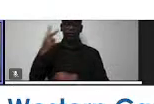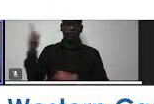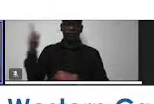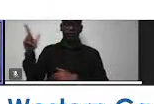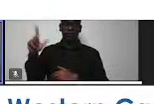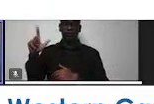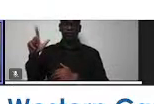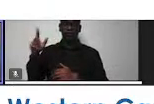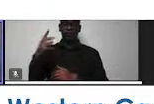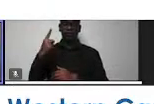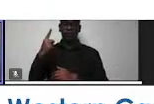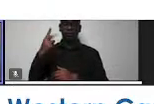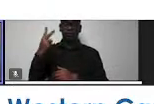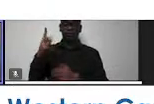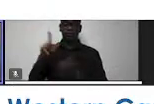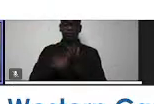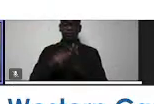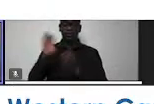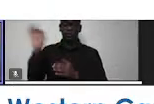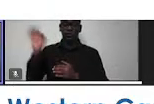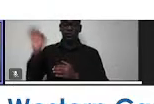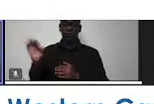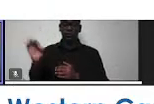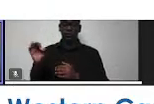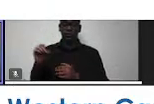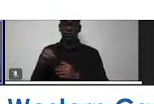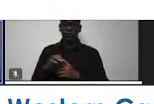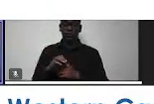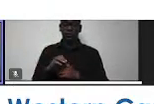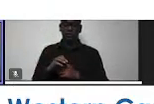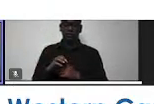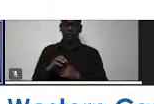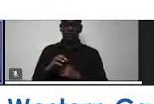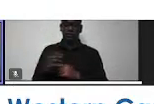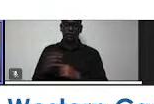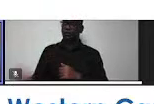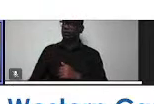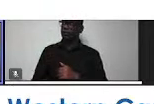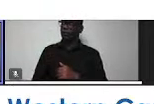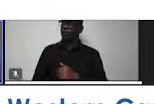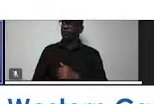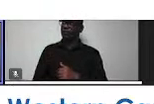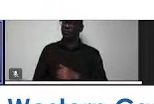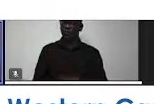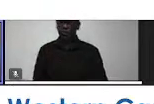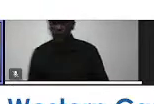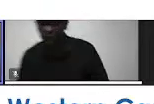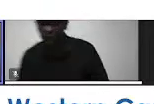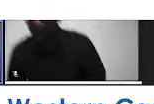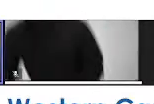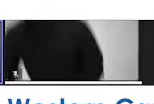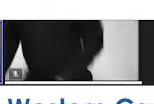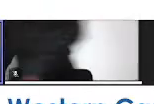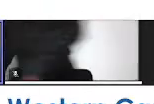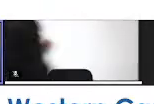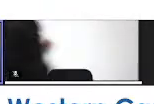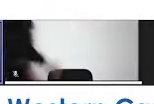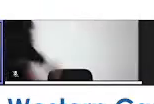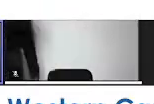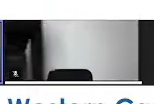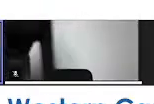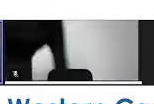127%. So, and then there's miscellaneous edible preparations also at 71%. So that actually tells you